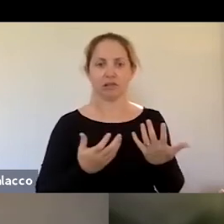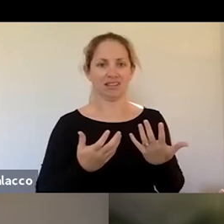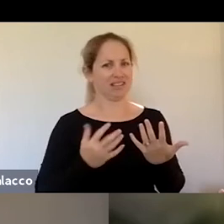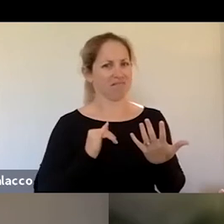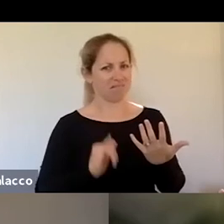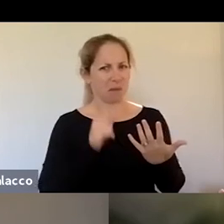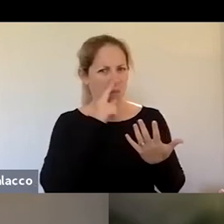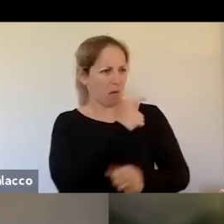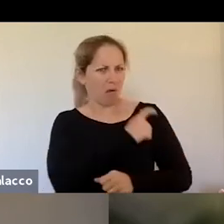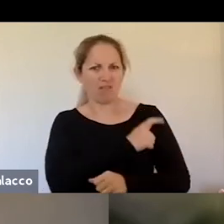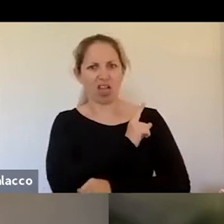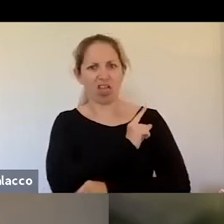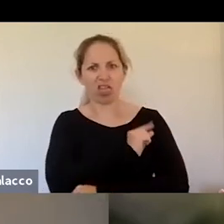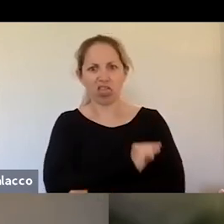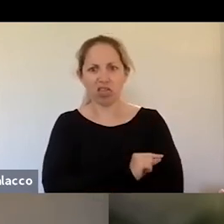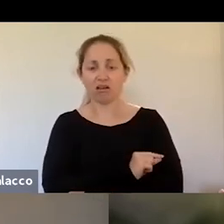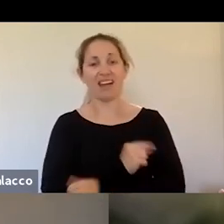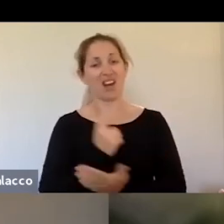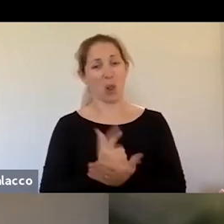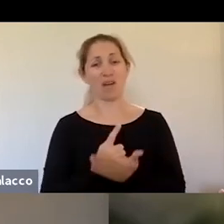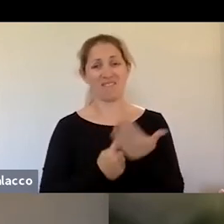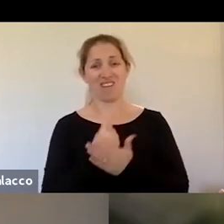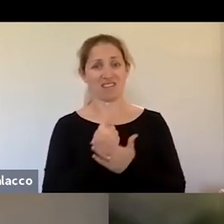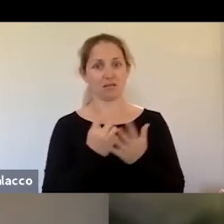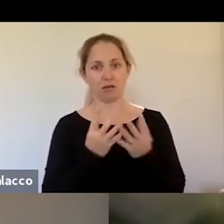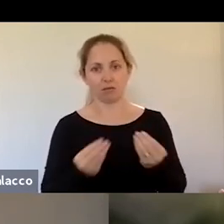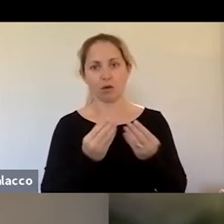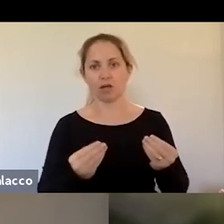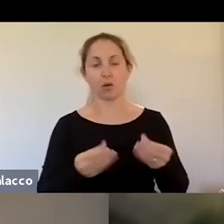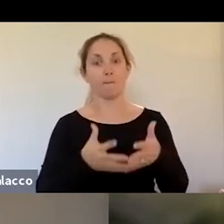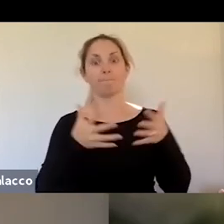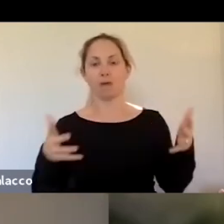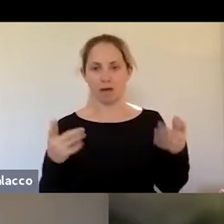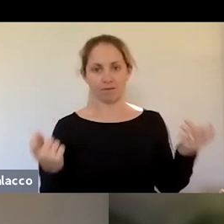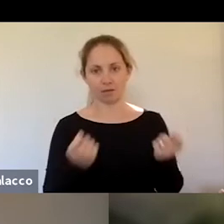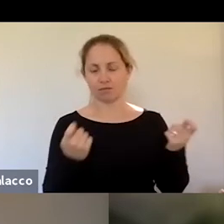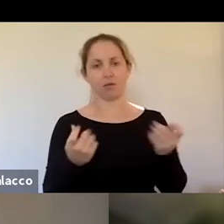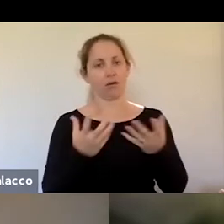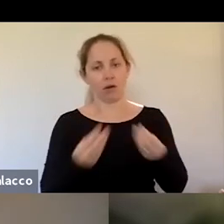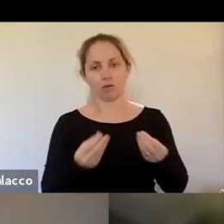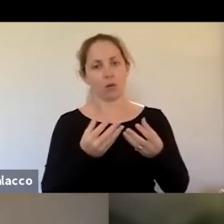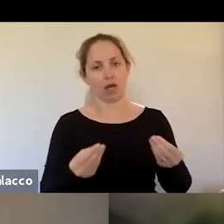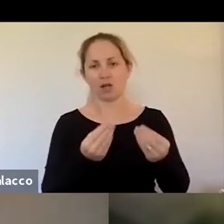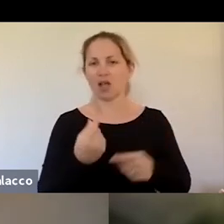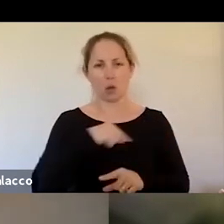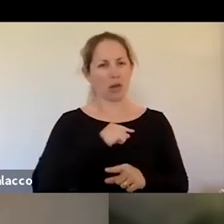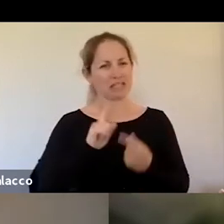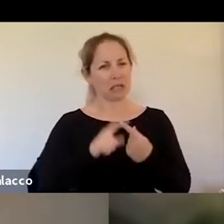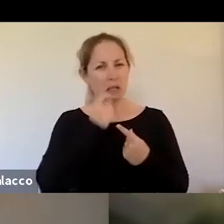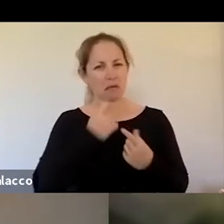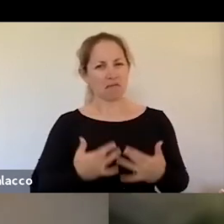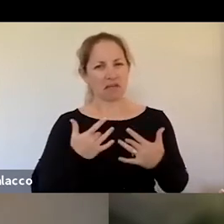as well as cancellations of events, including some large festivals. And we're kind of still in that kind of environment